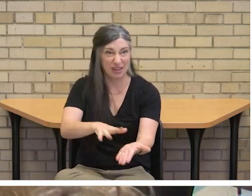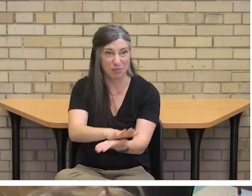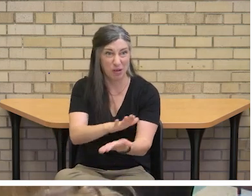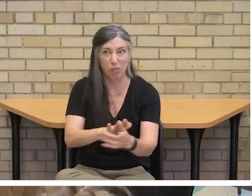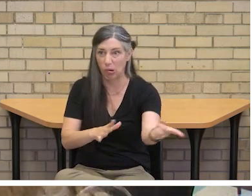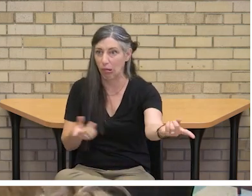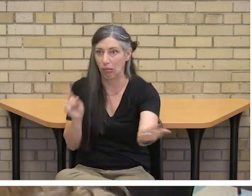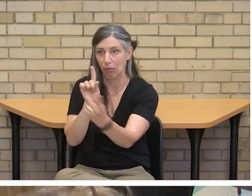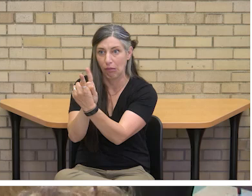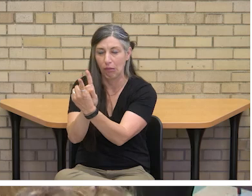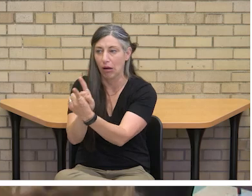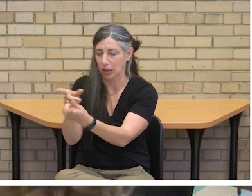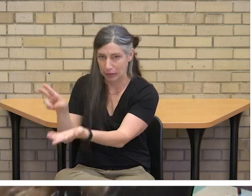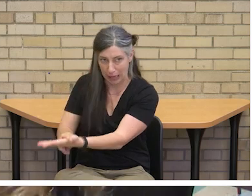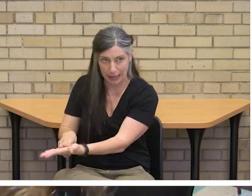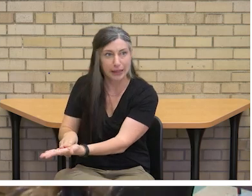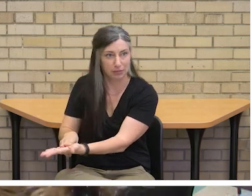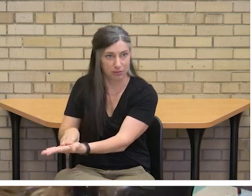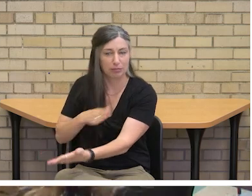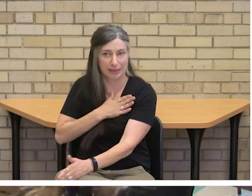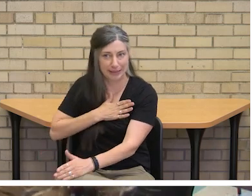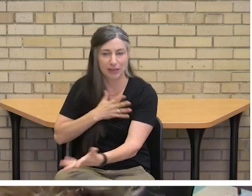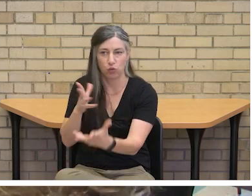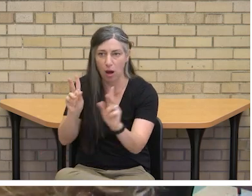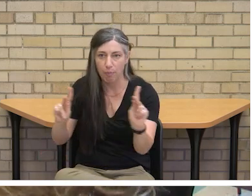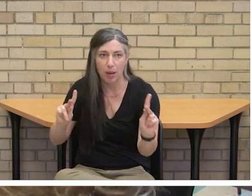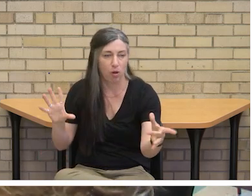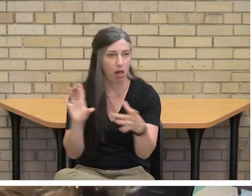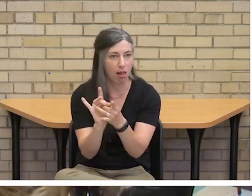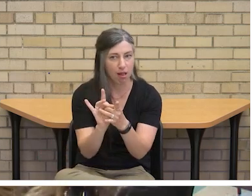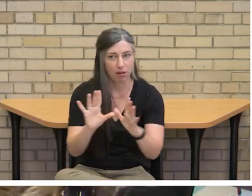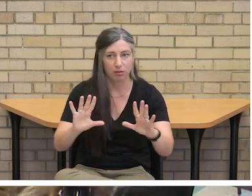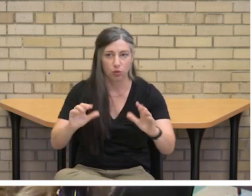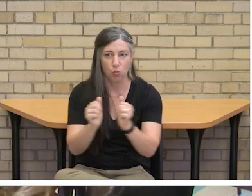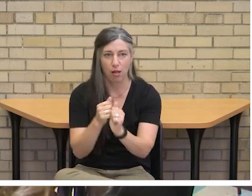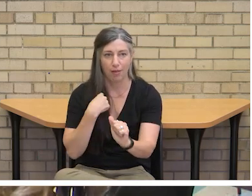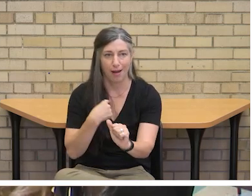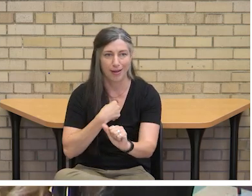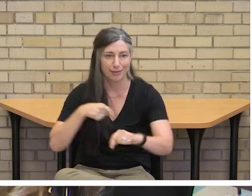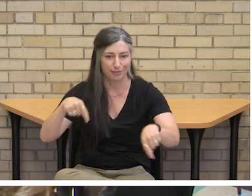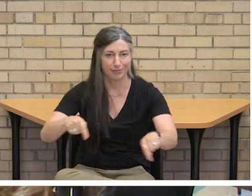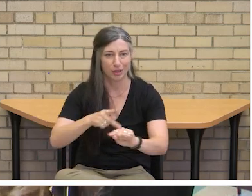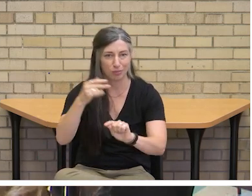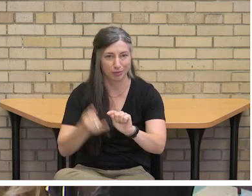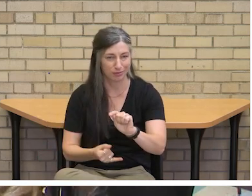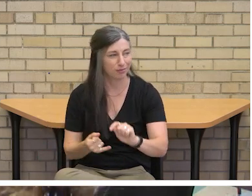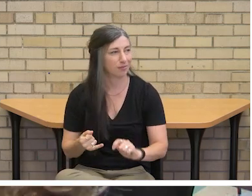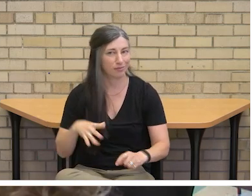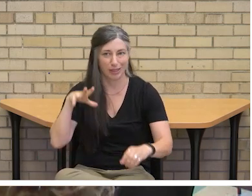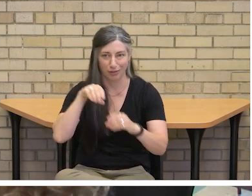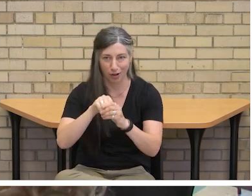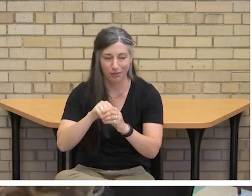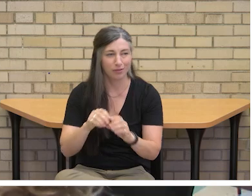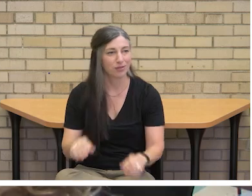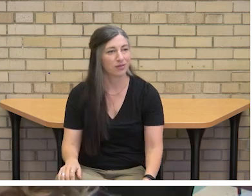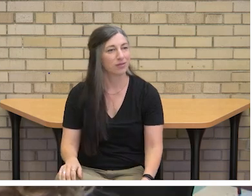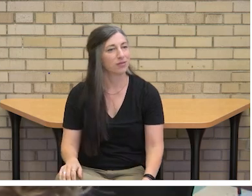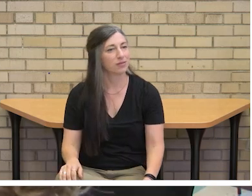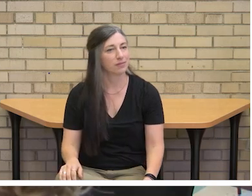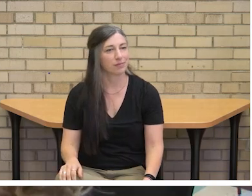sign in. We just want to get people connected with the project via engage.PGH as well.